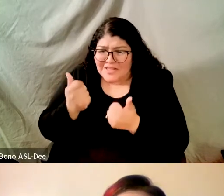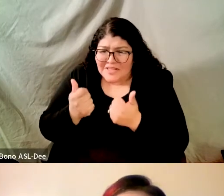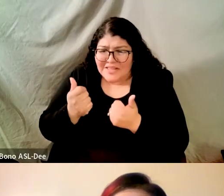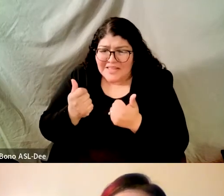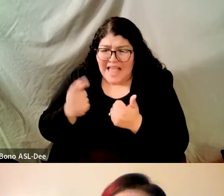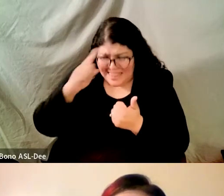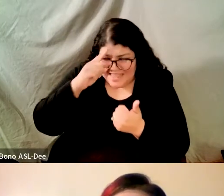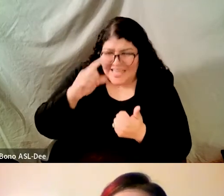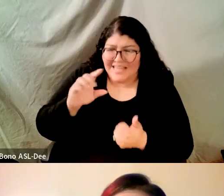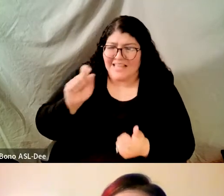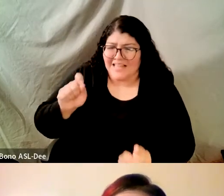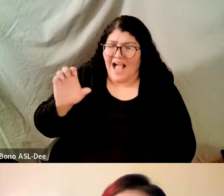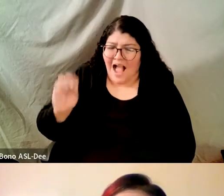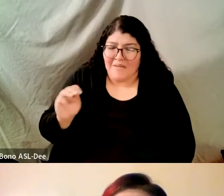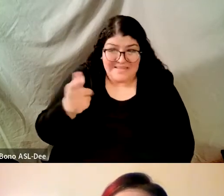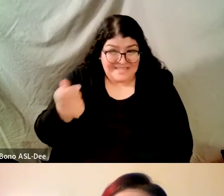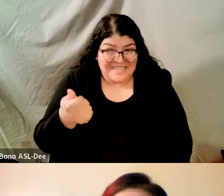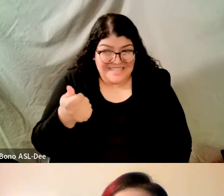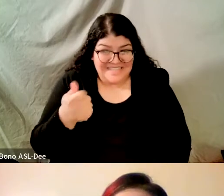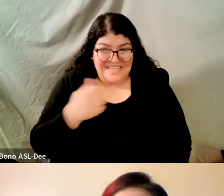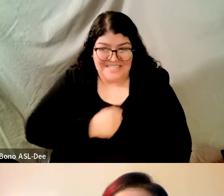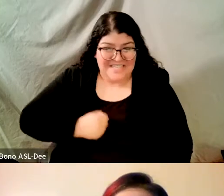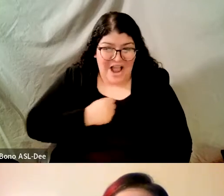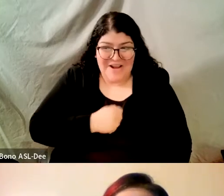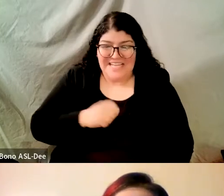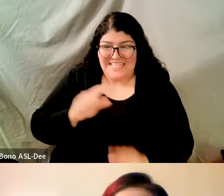I think it's .com. Sorry about that, Pro Bono team.